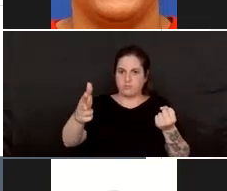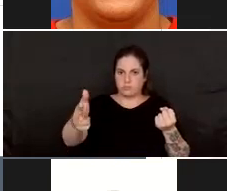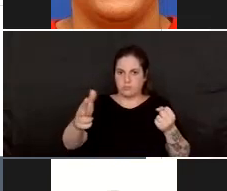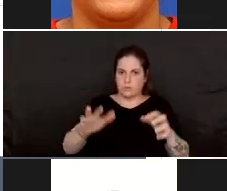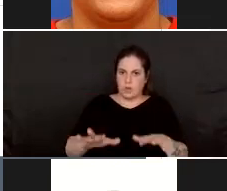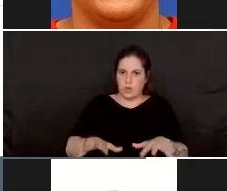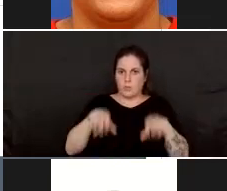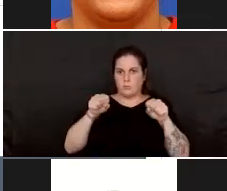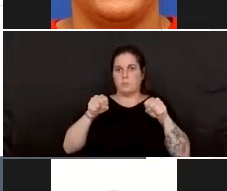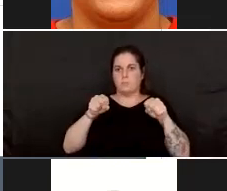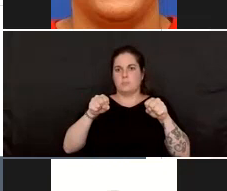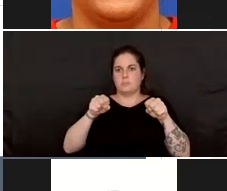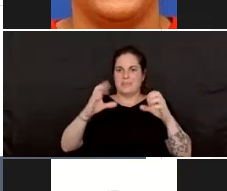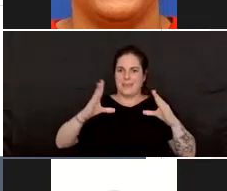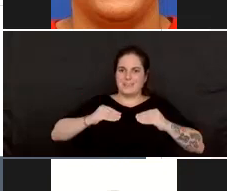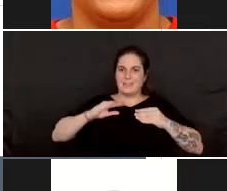absorbs,